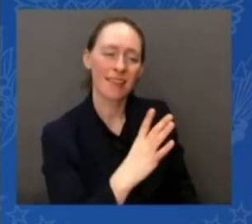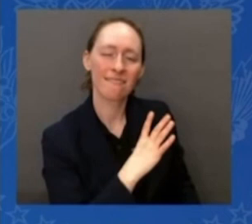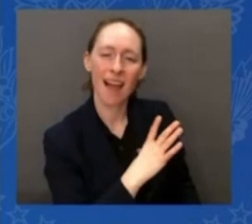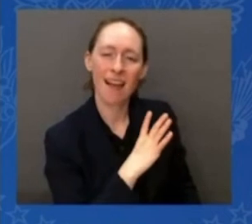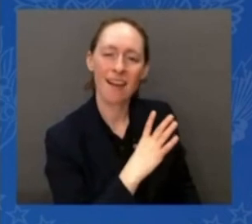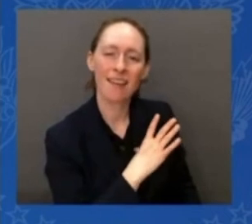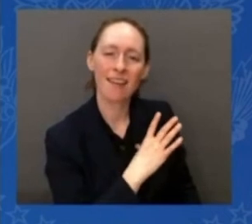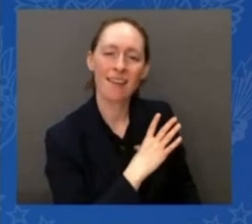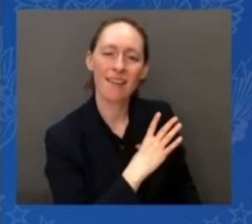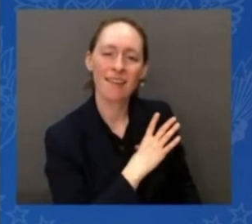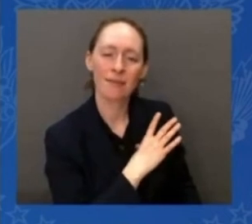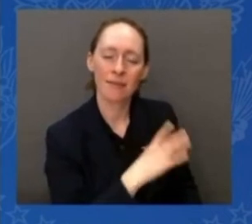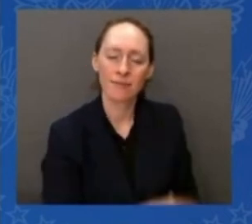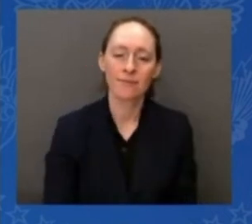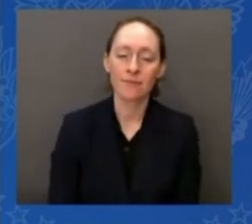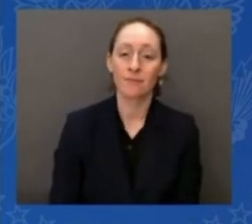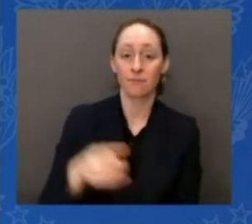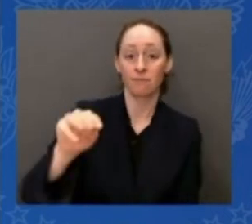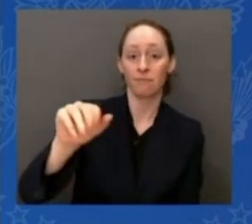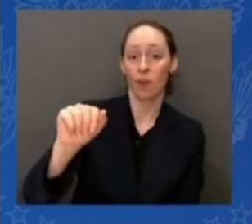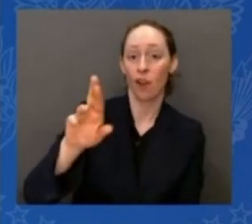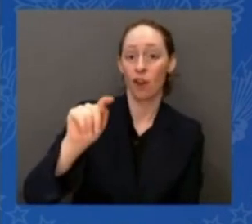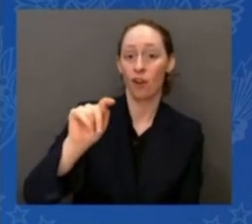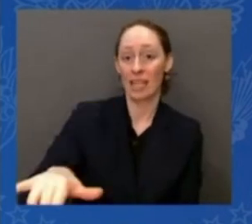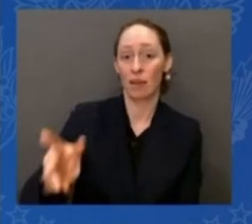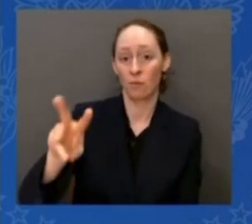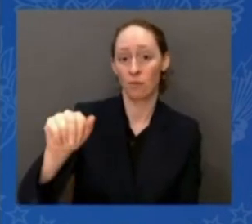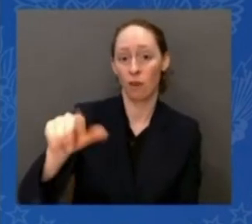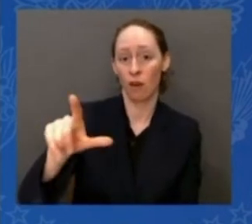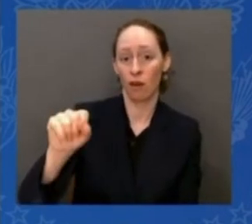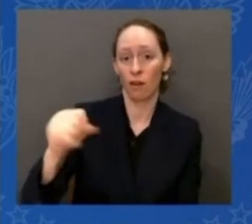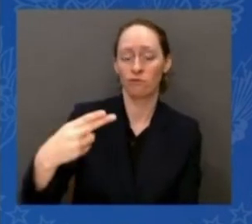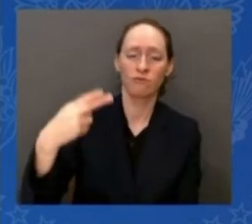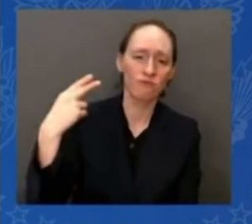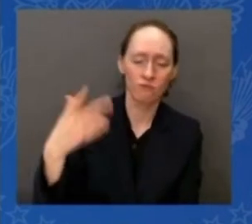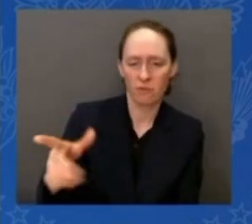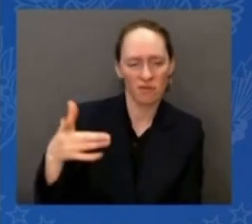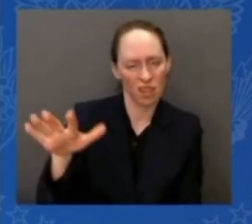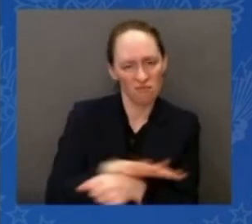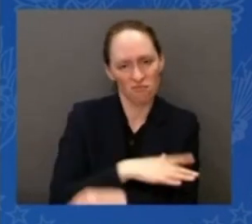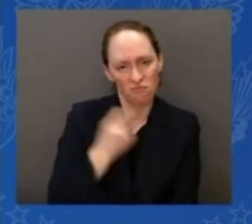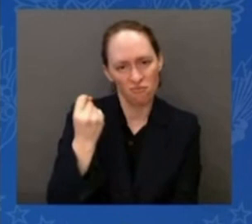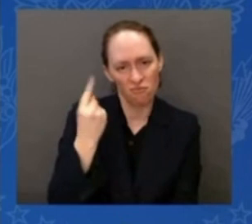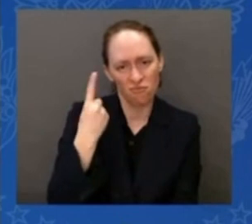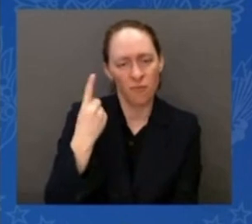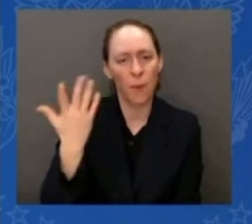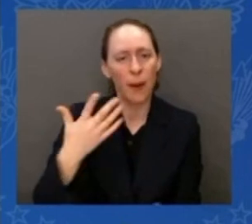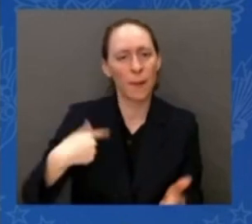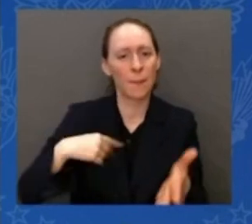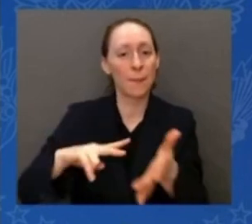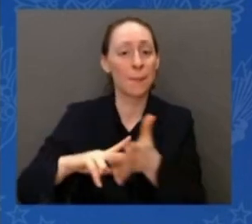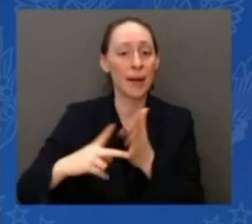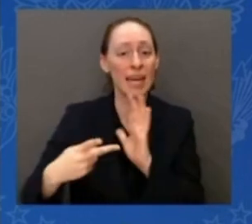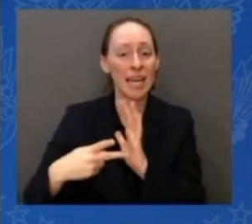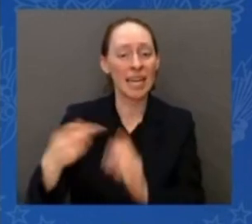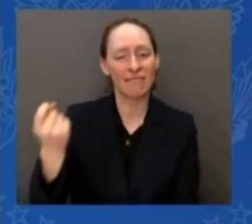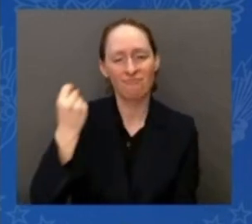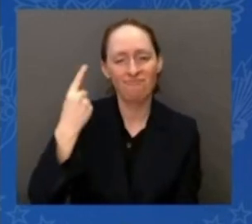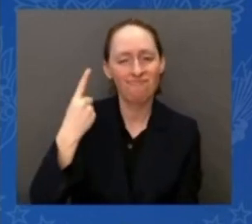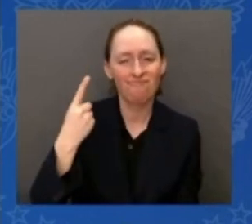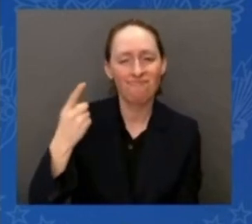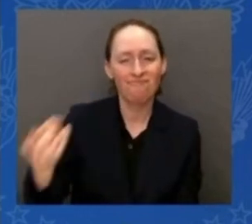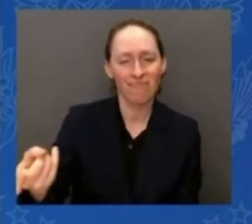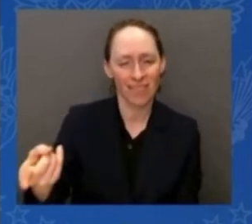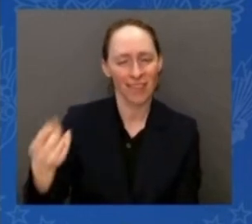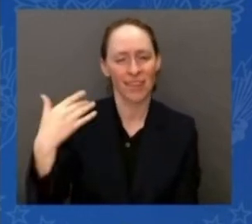his very bones. The past 2 years, we made incredible progress, in my view, and Marty's been an overwhelming reason why we have made that